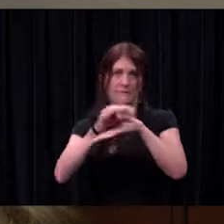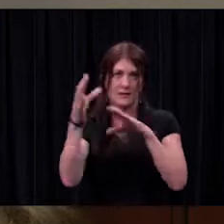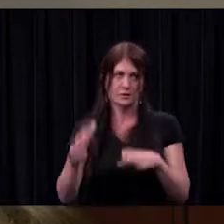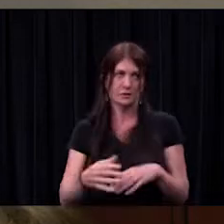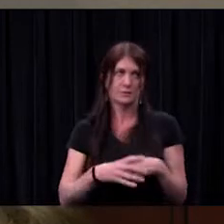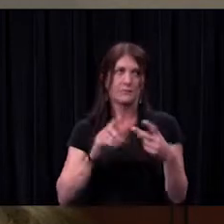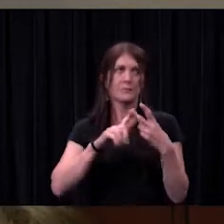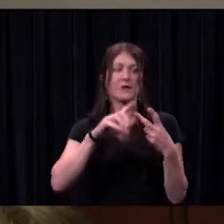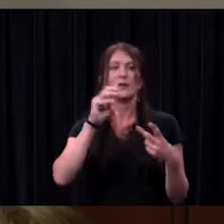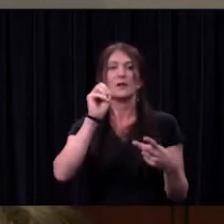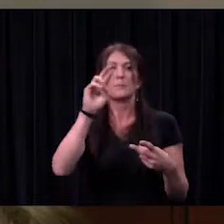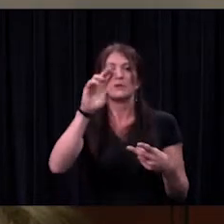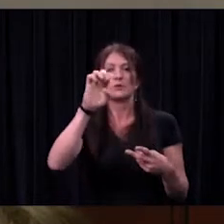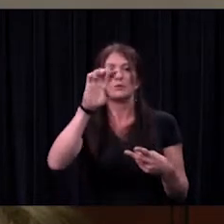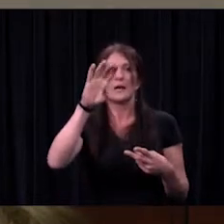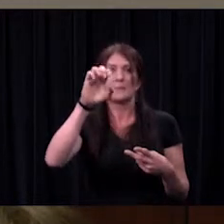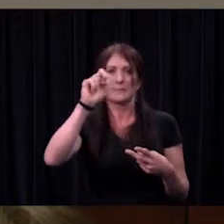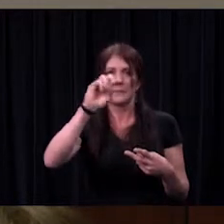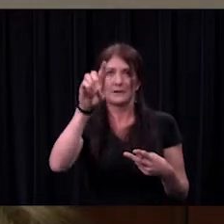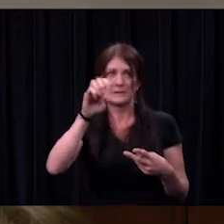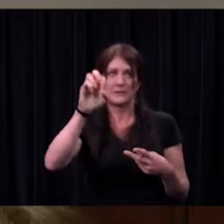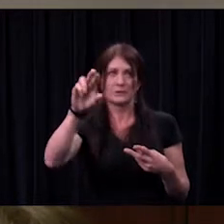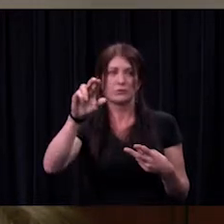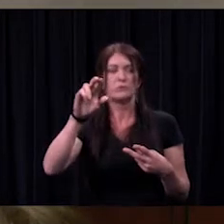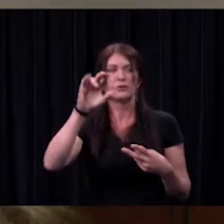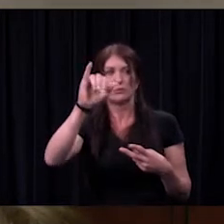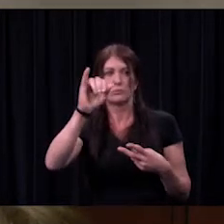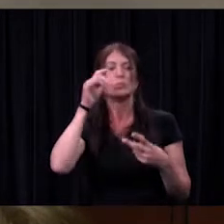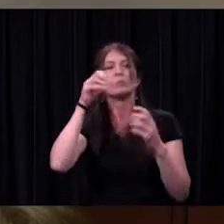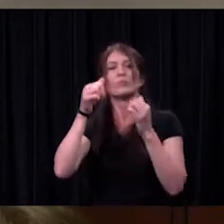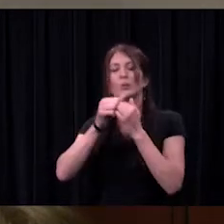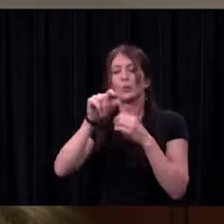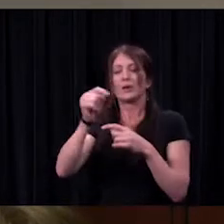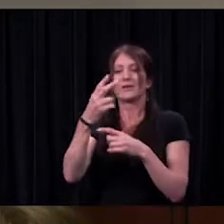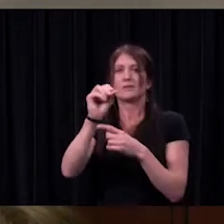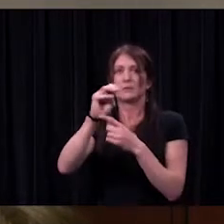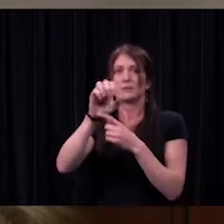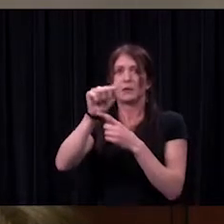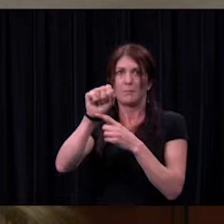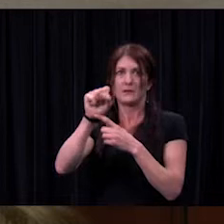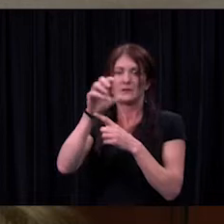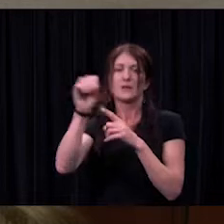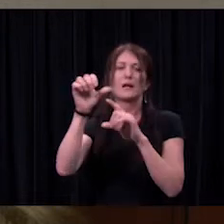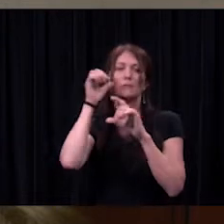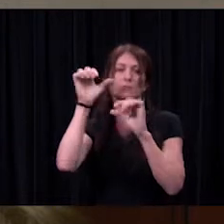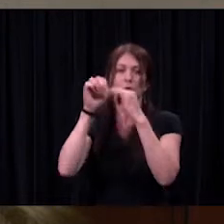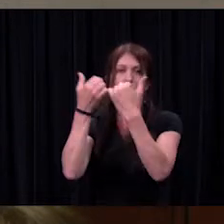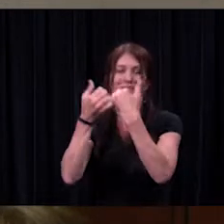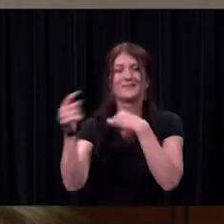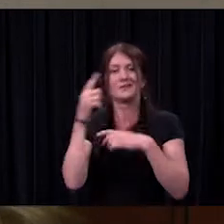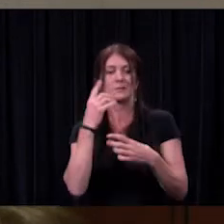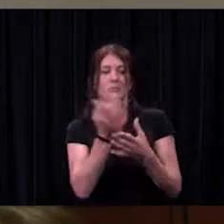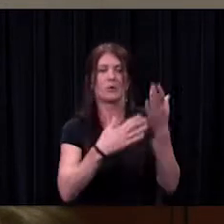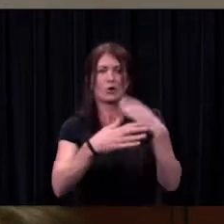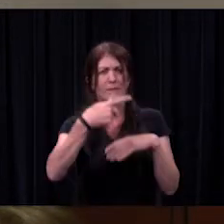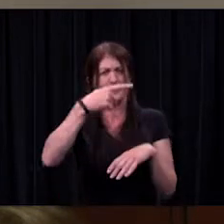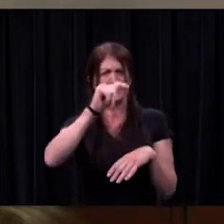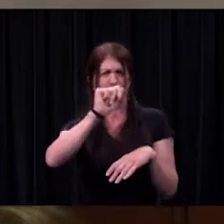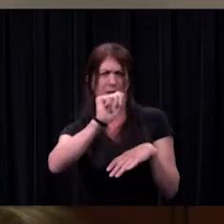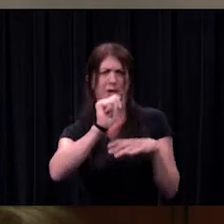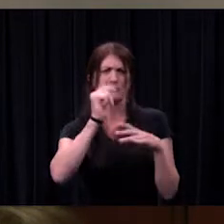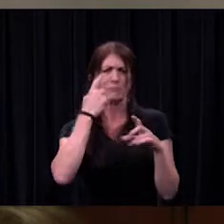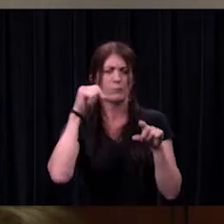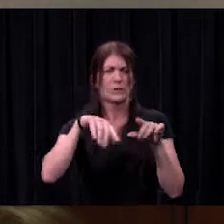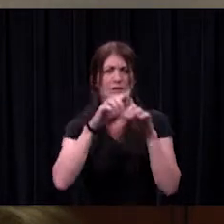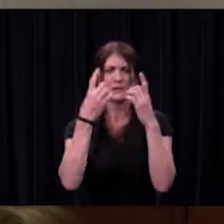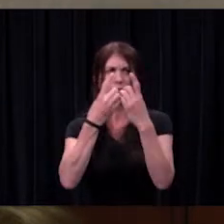Thomas McGee & Associates, and he's part of our TPA program that we have for the district. Just kind of a catch up on what we do